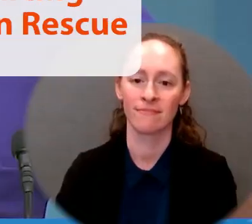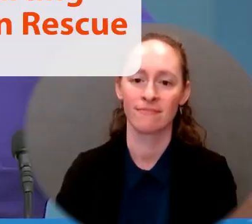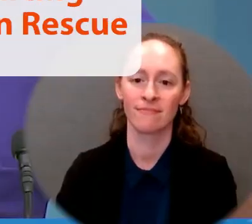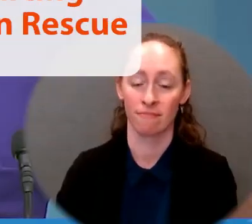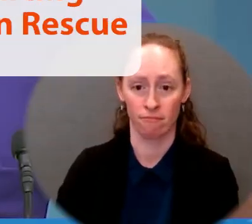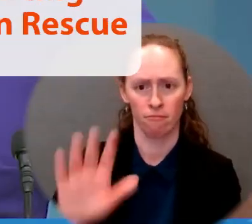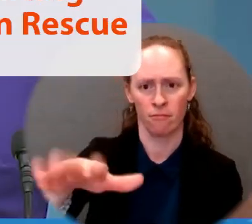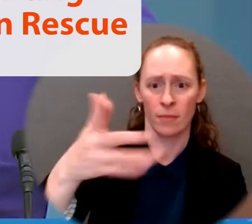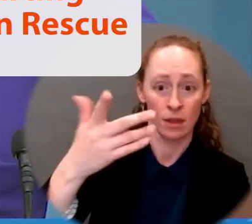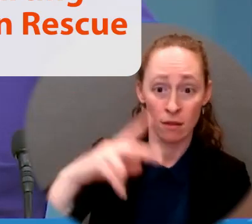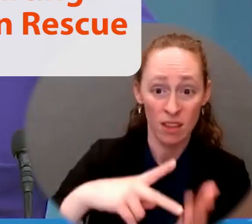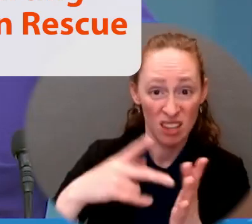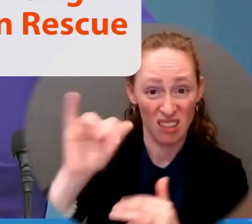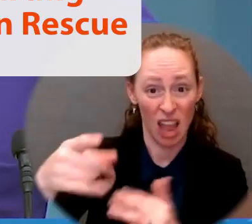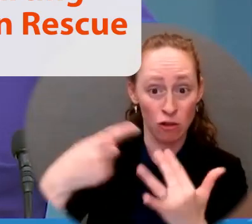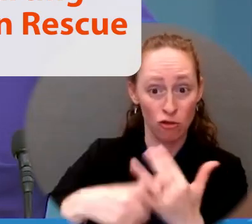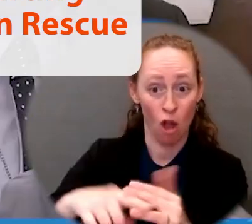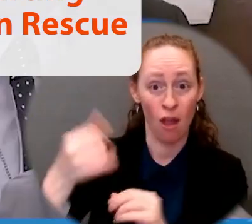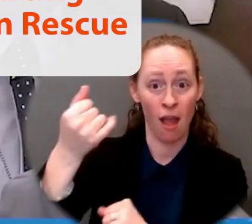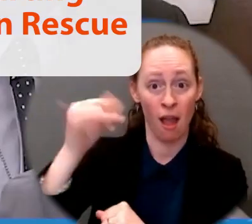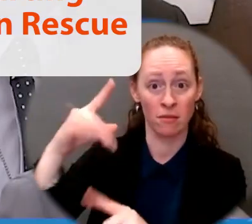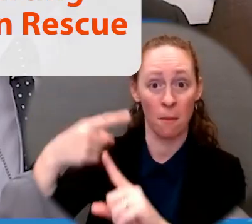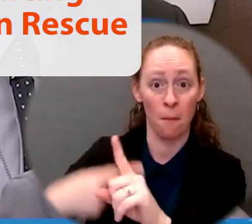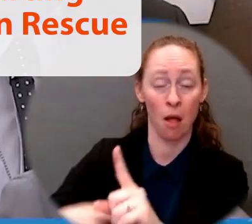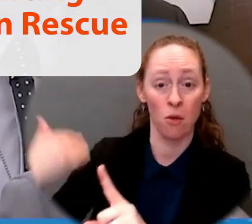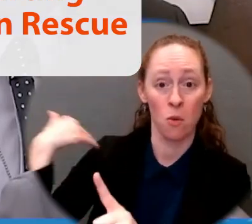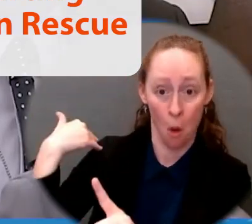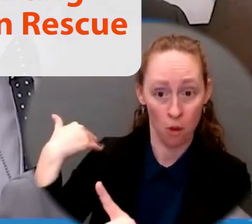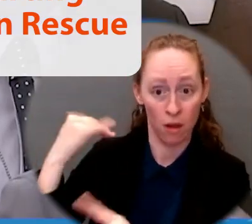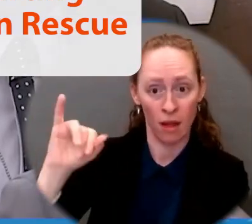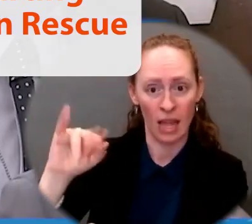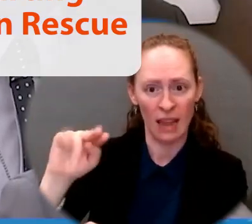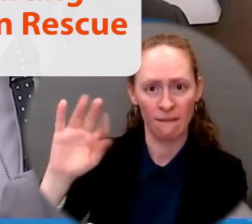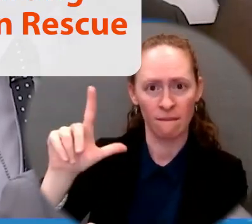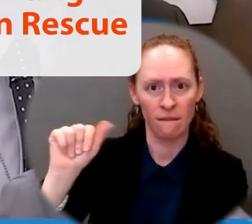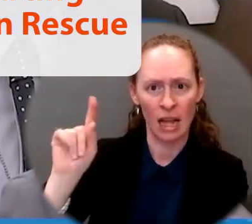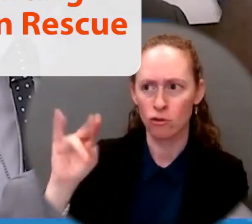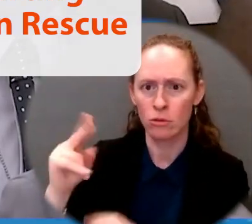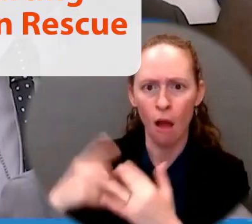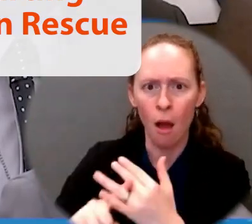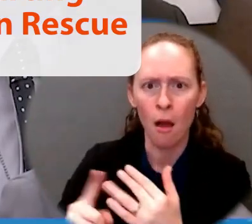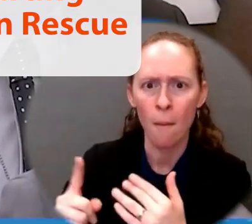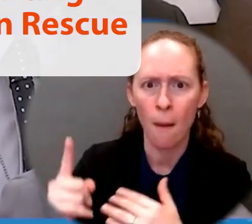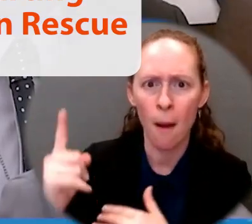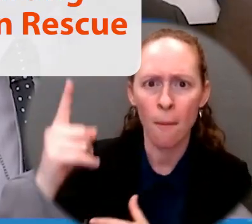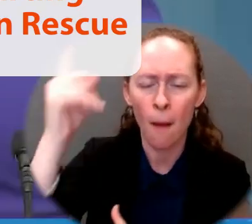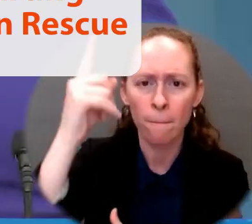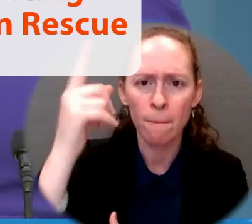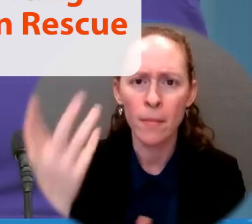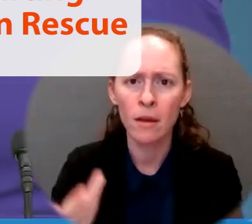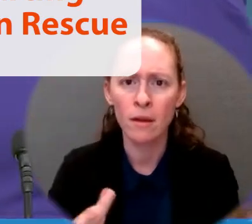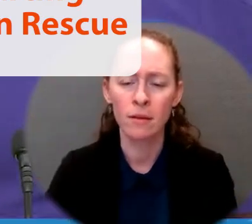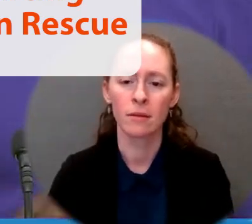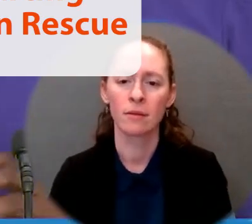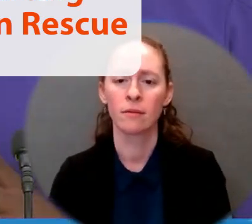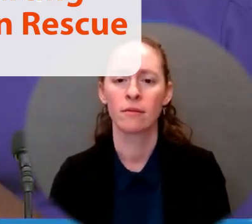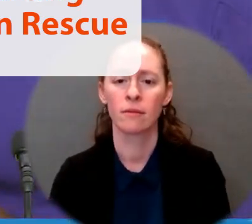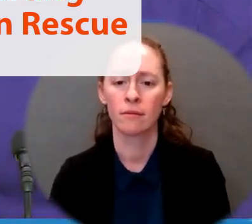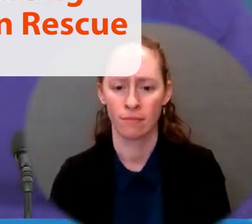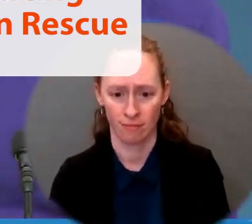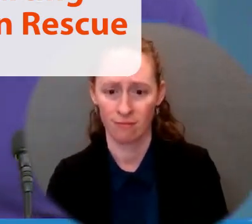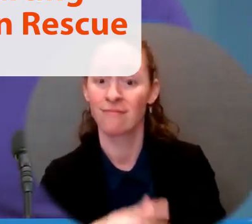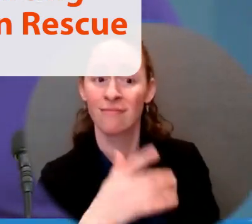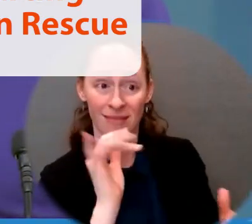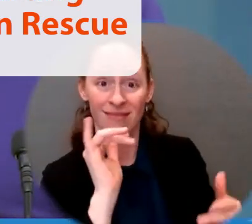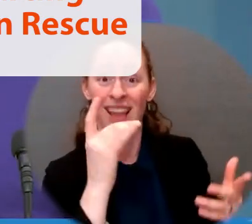we're going to continue. Now, what about 18 months ago, when the president took office, inflation and gas prices started rising? Well, 18 months ago, the president